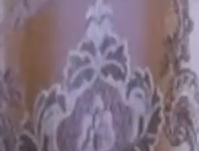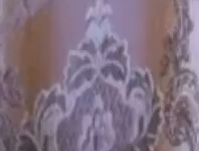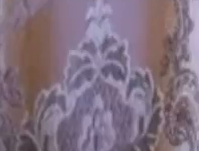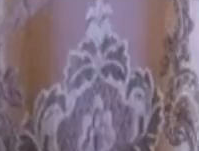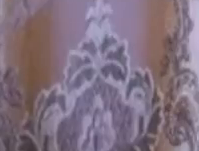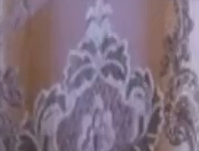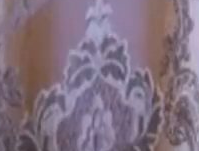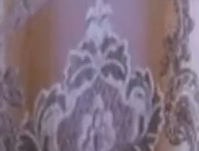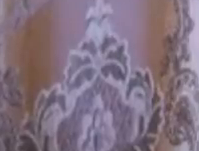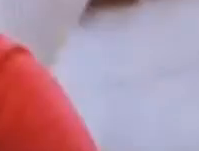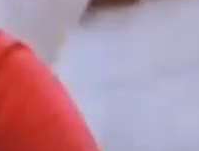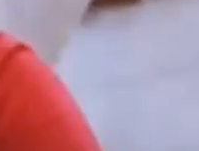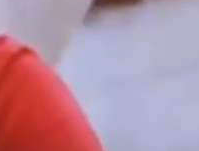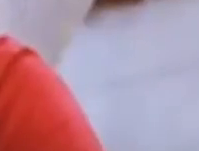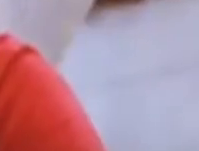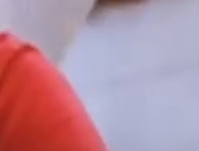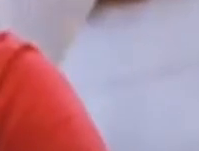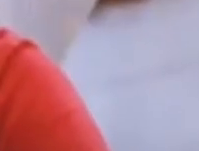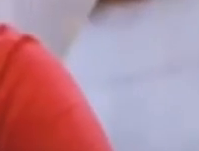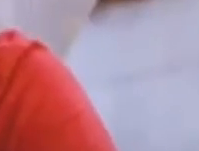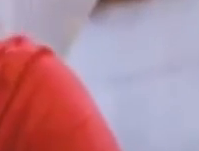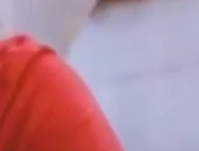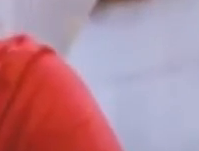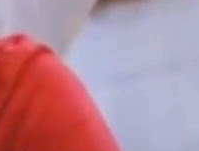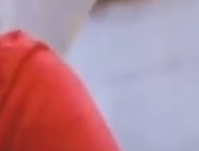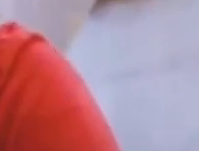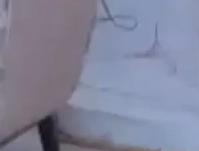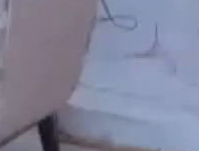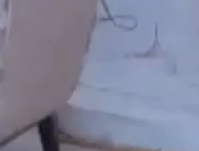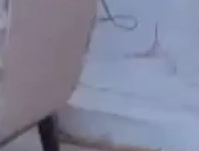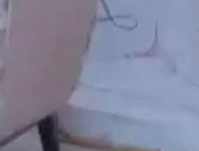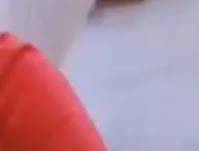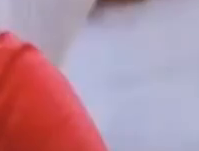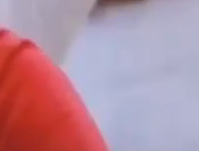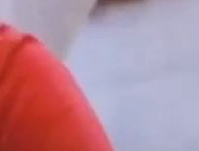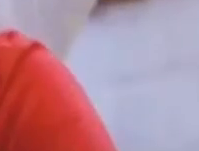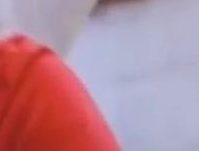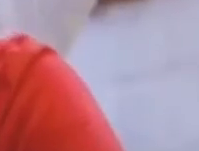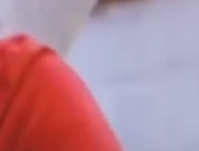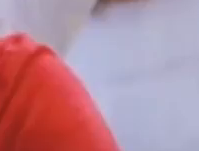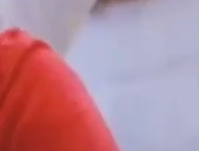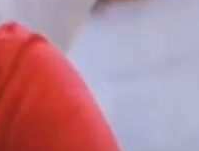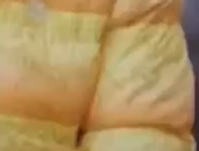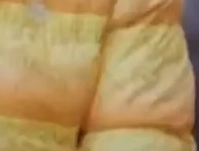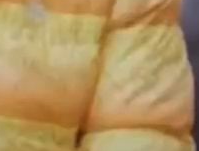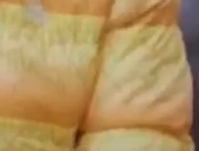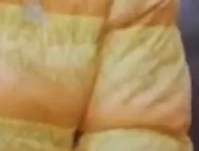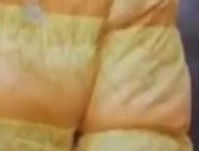Is uh-huh. ours. But pesa yako, mm. your family yako.